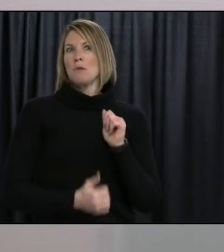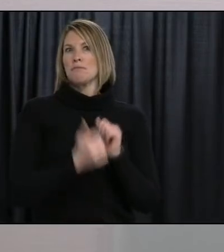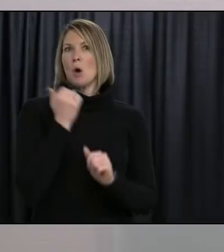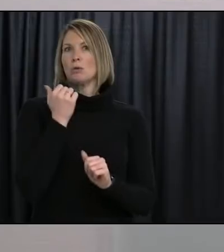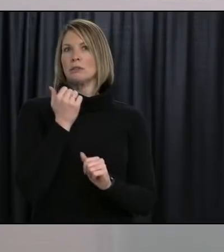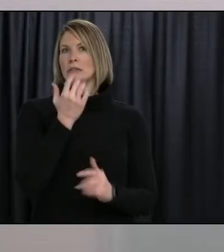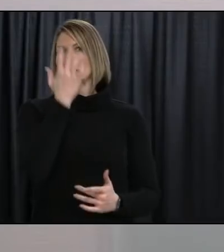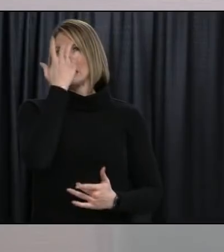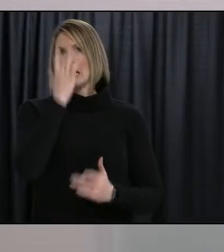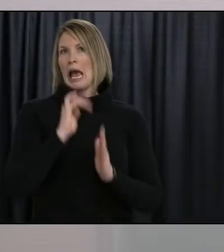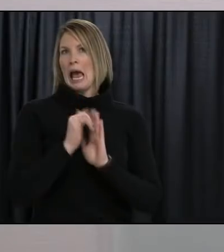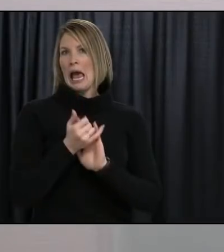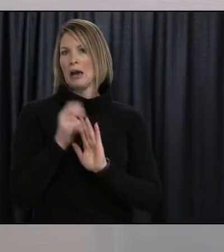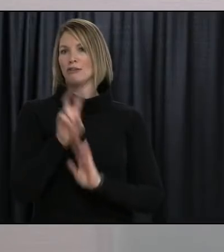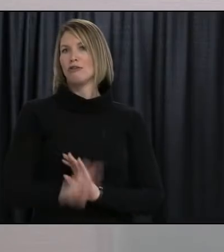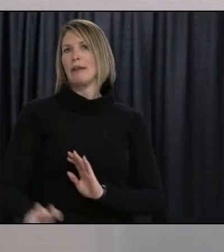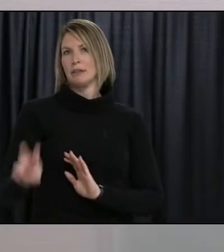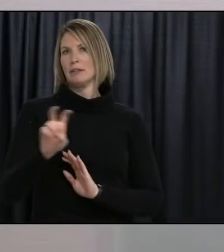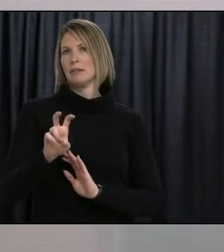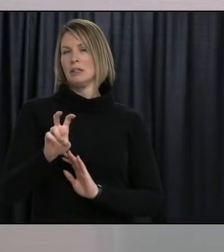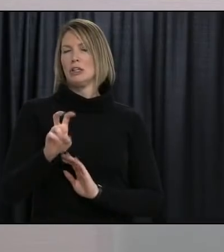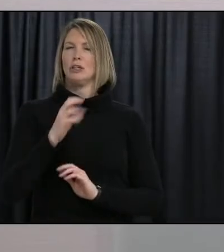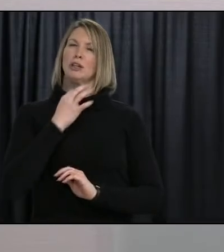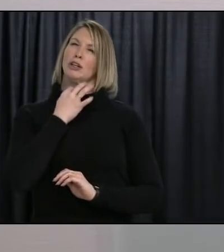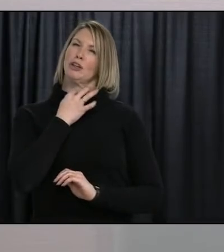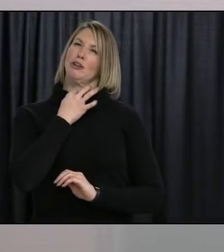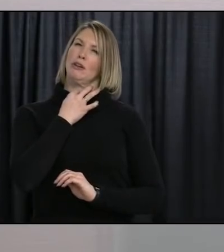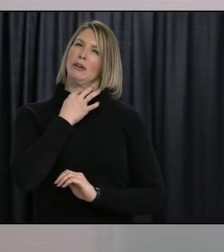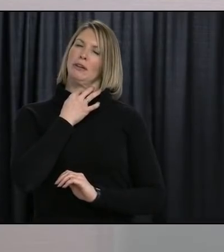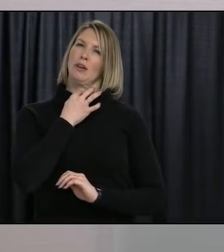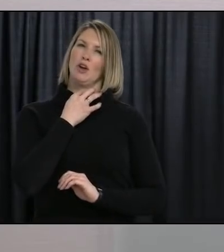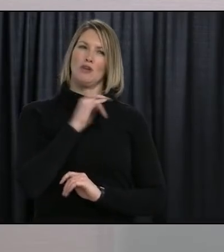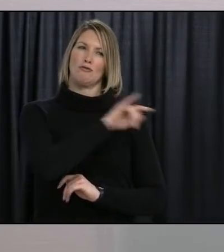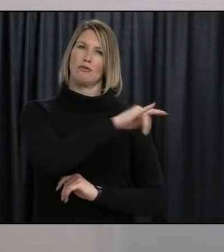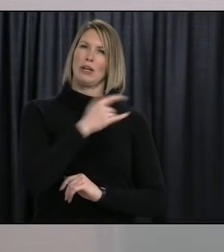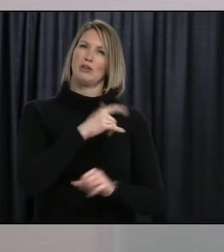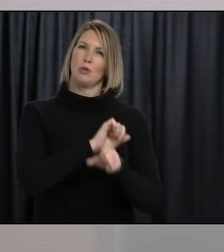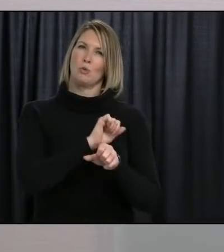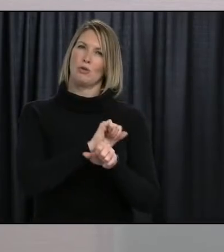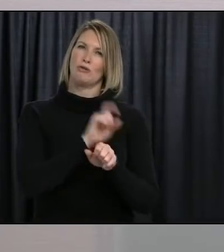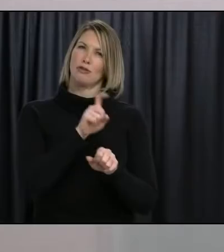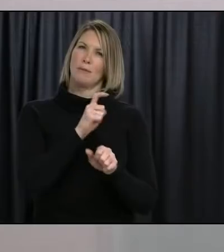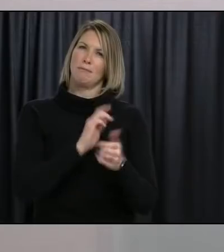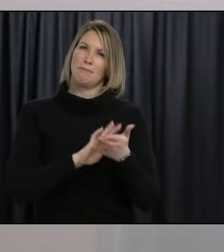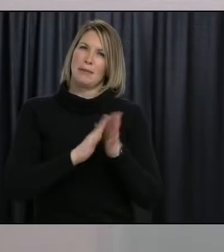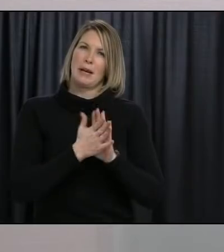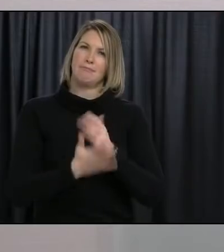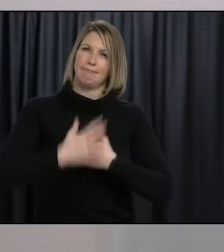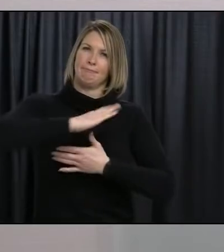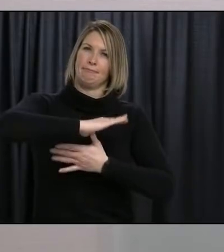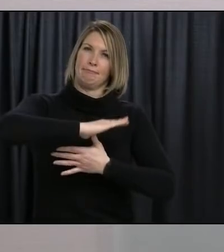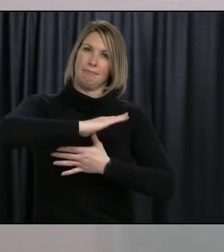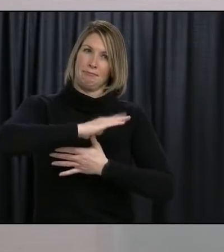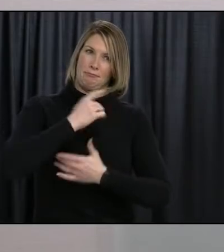from travel, are we looking to move rotational workers higher up into the priority listing for vaccination? Yeah, so